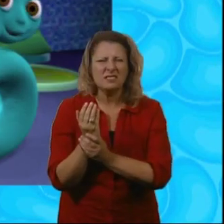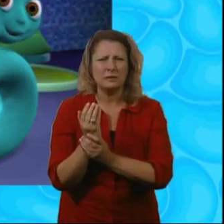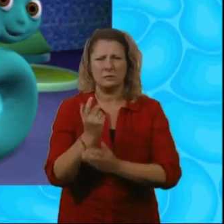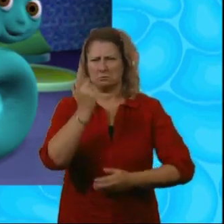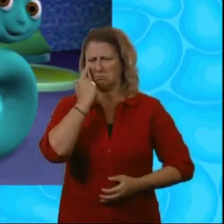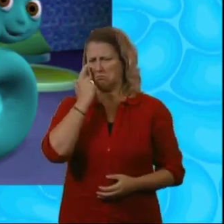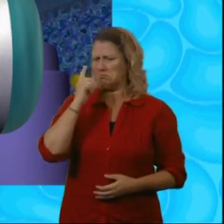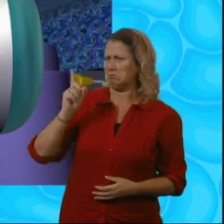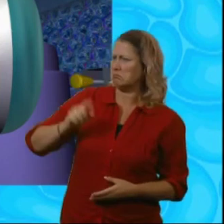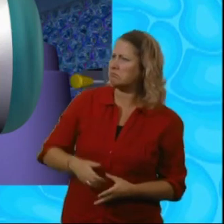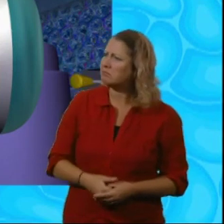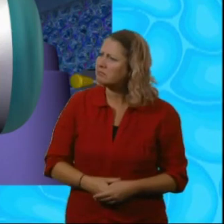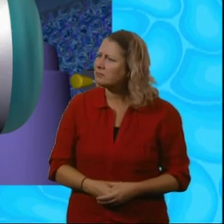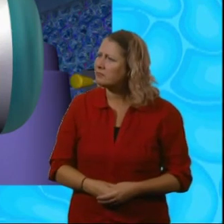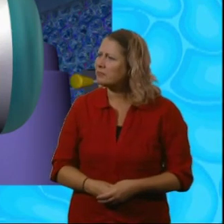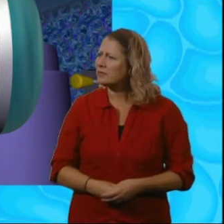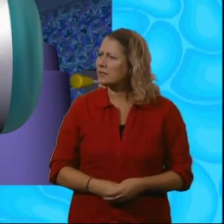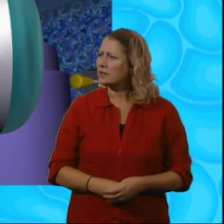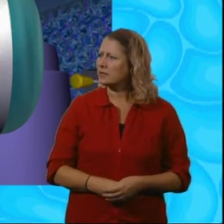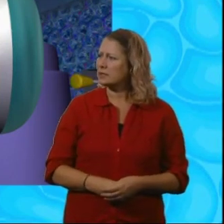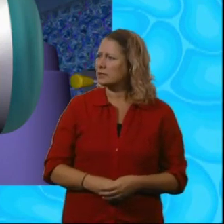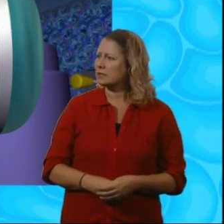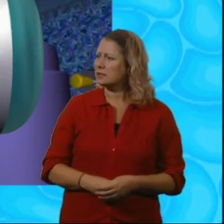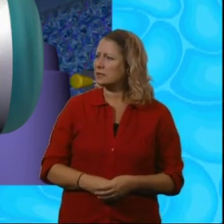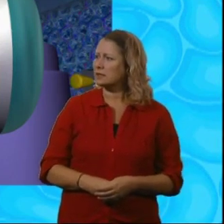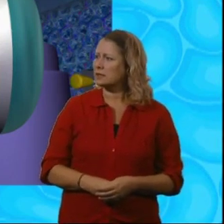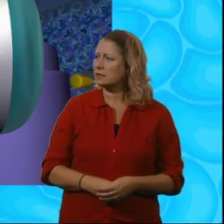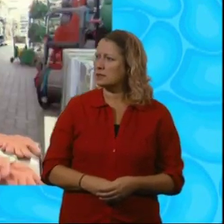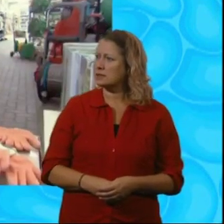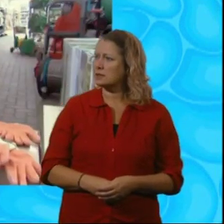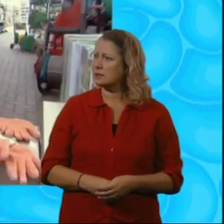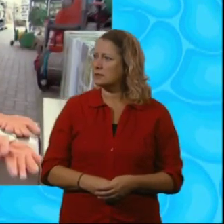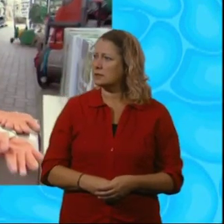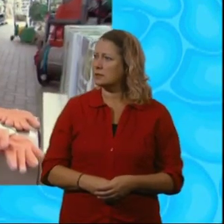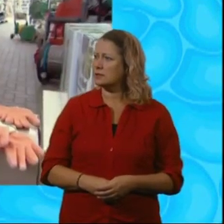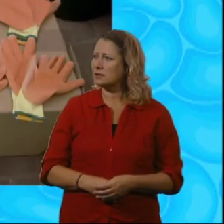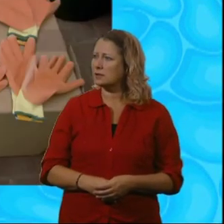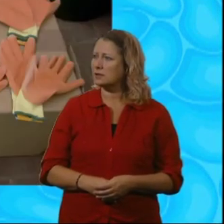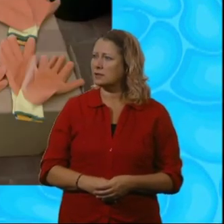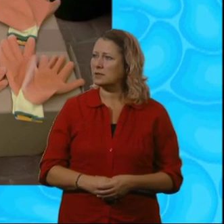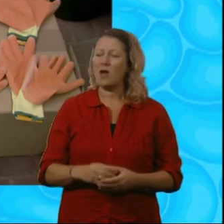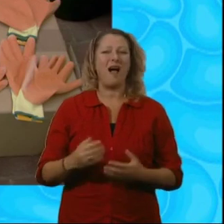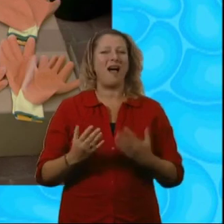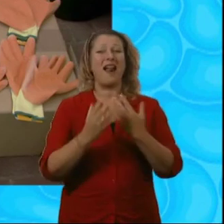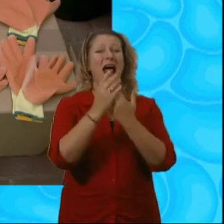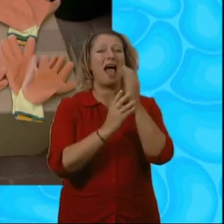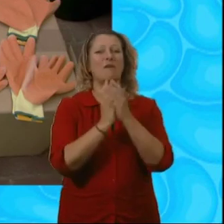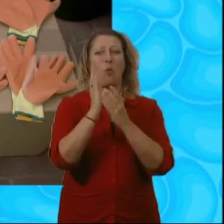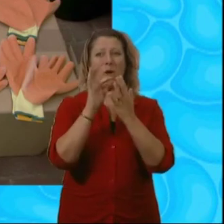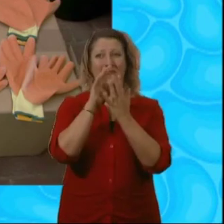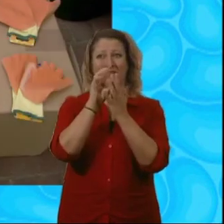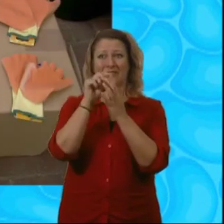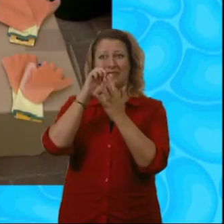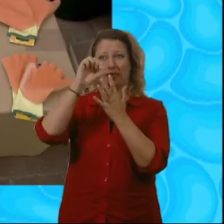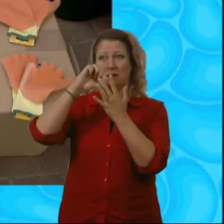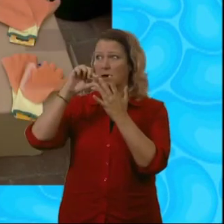better put that on screen. actually, it's the fingers of the gloves.